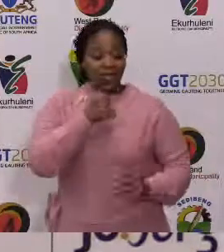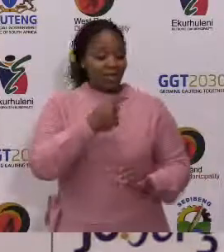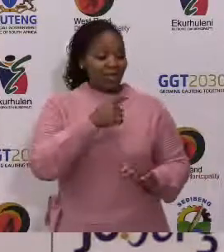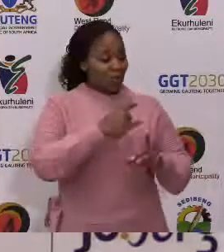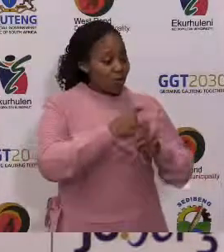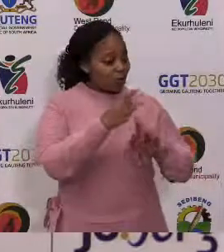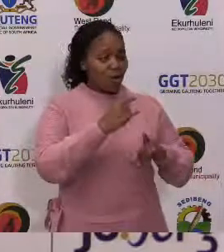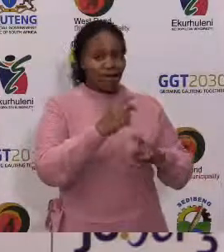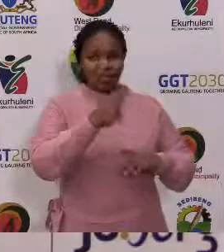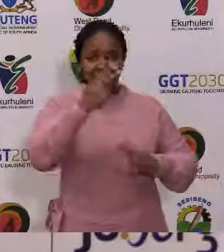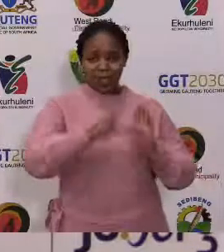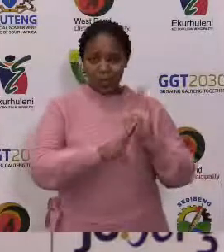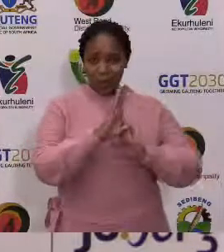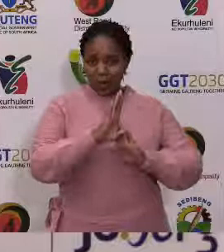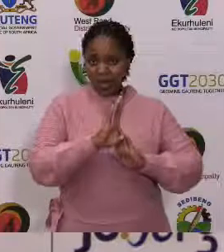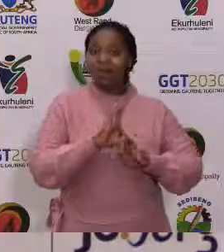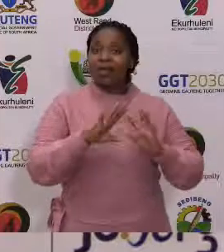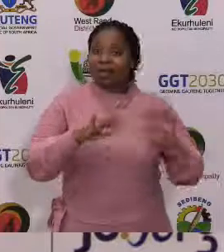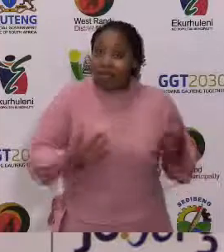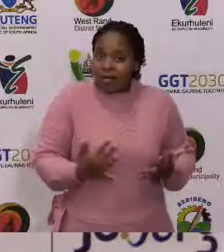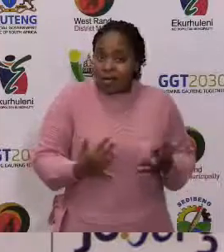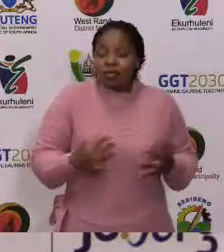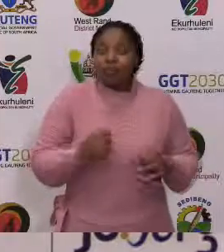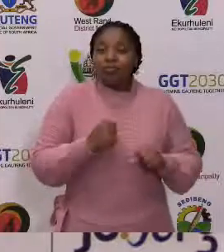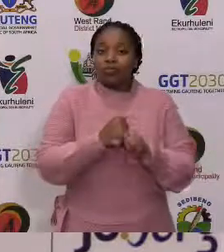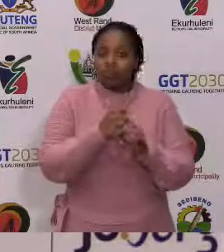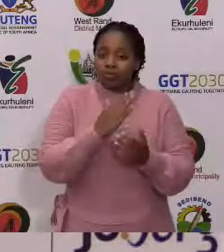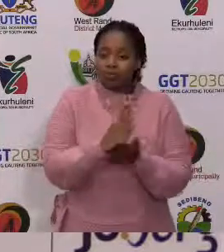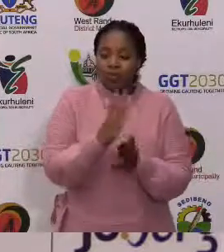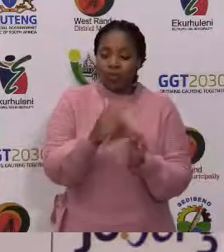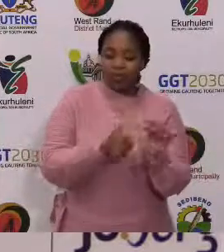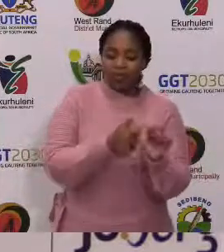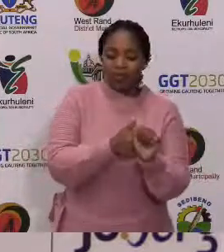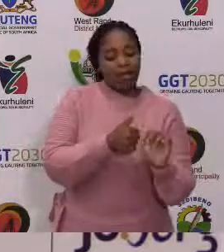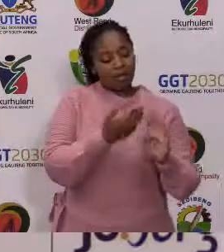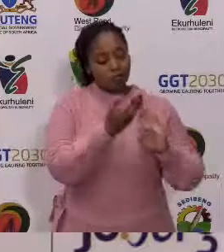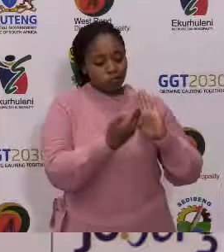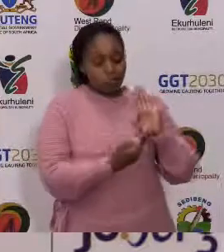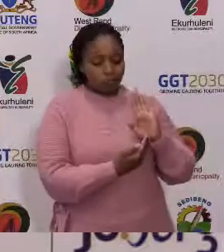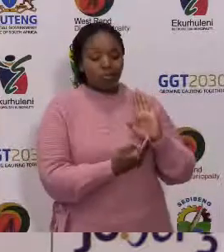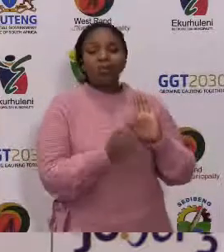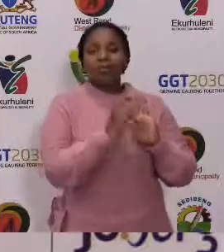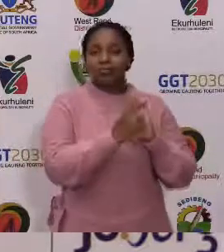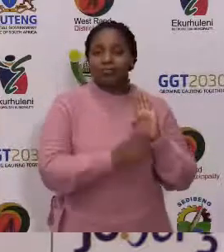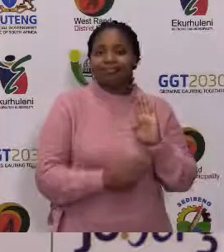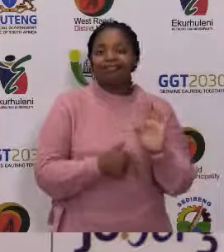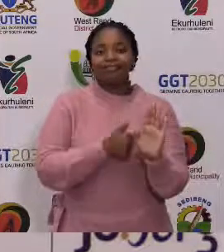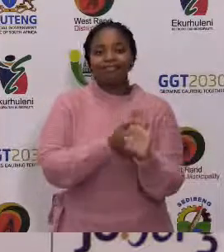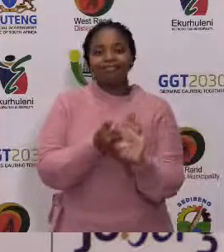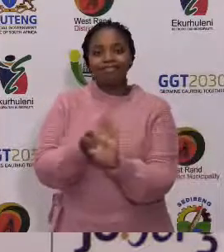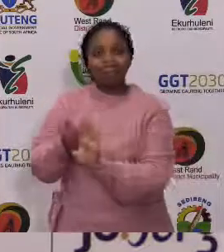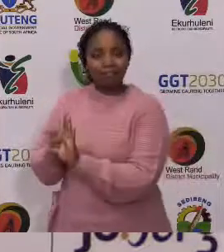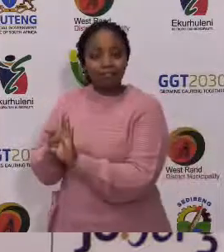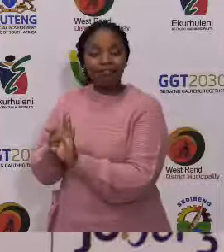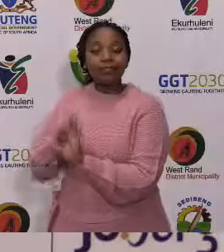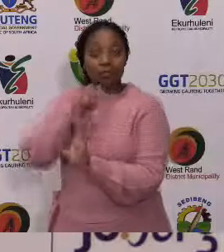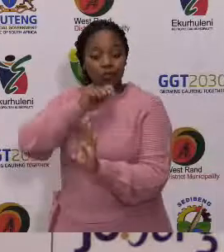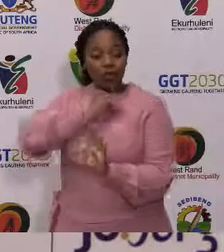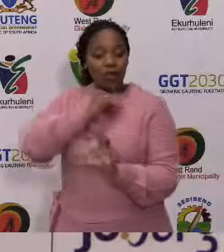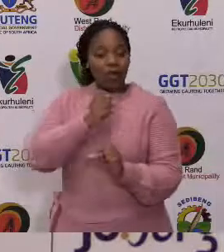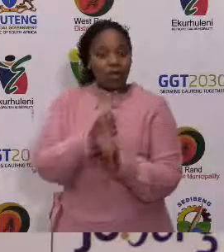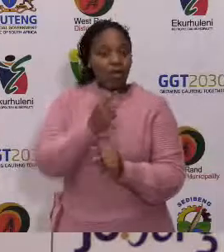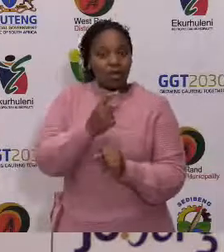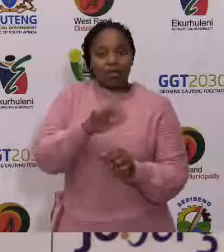which we did. By all indications, the second wave was less severe in Gauteng. We didn't